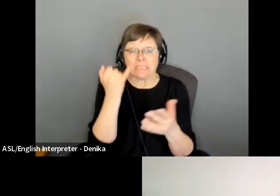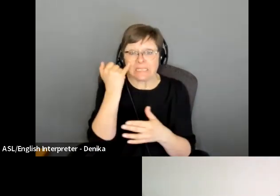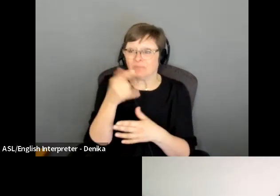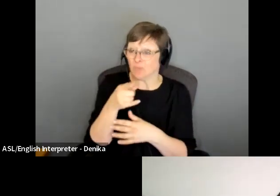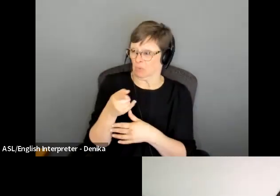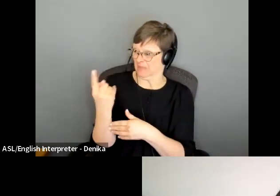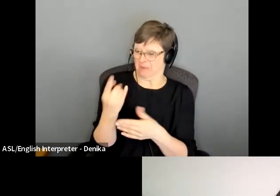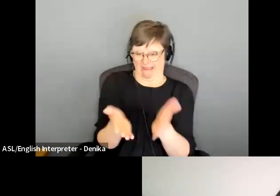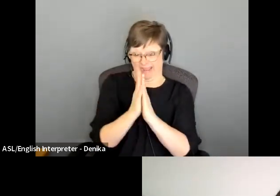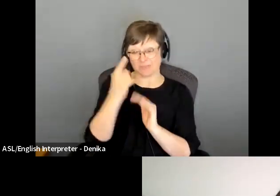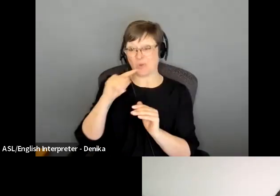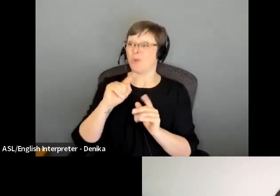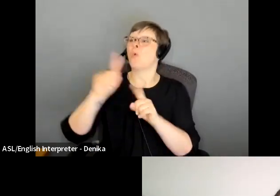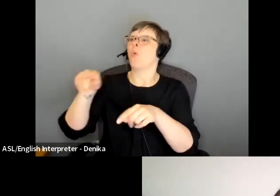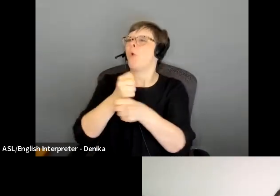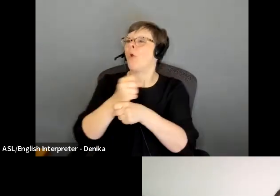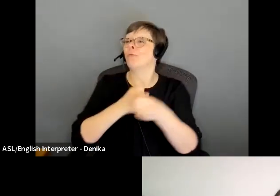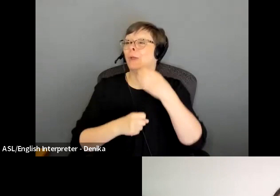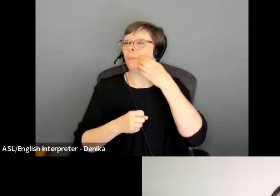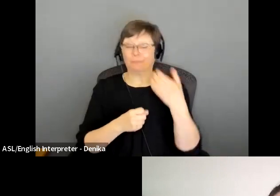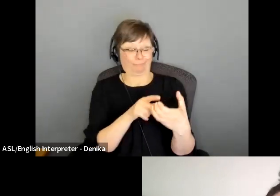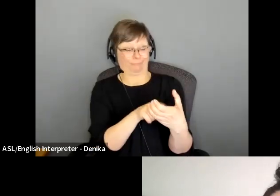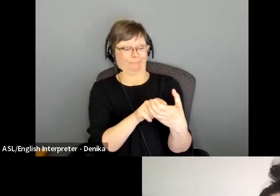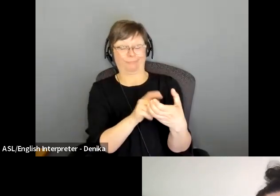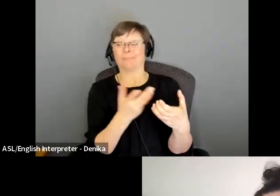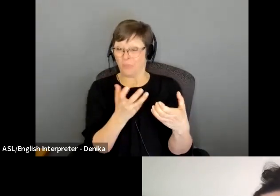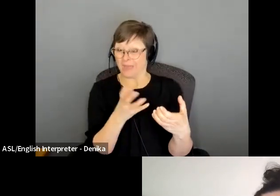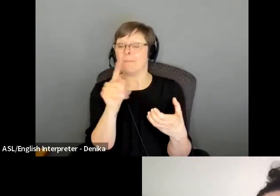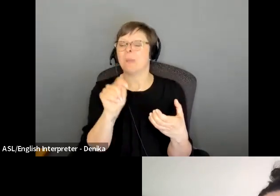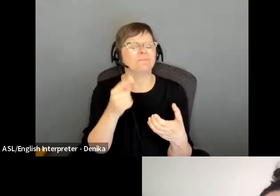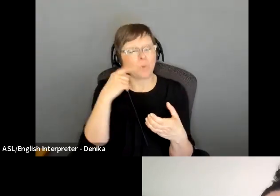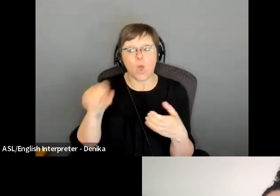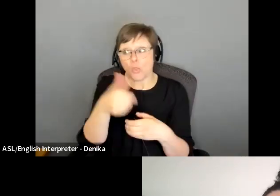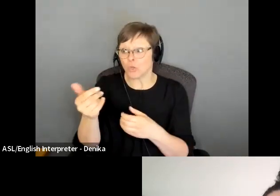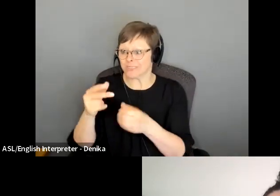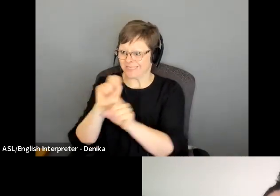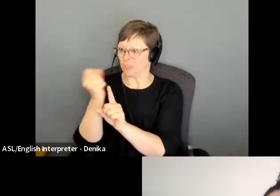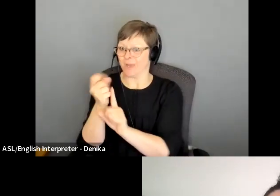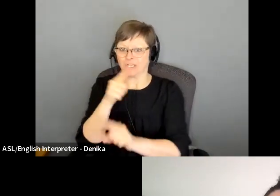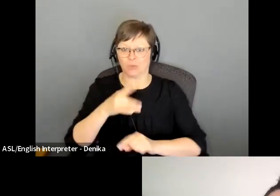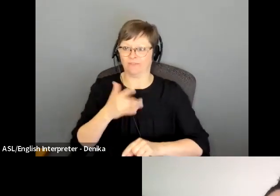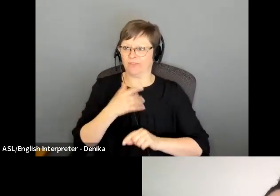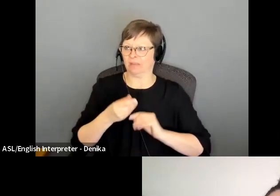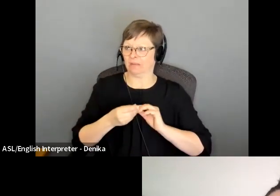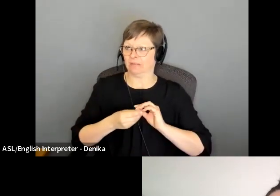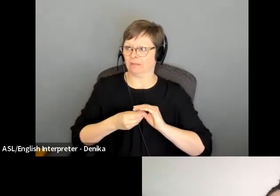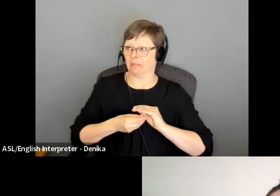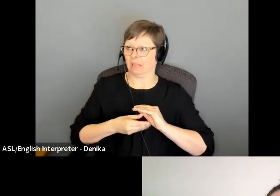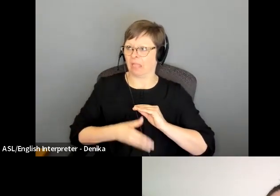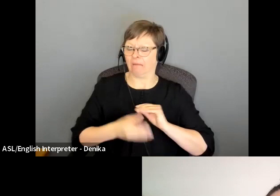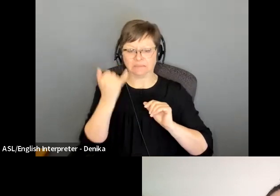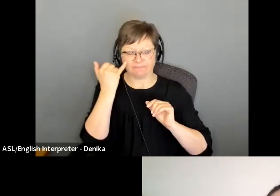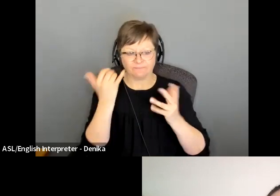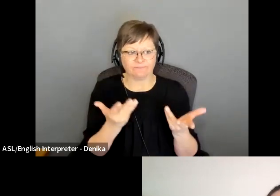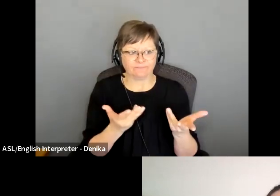out. So even especially in more intimidating situations, that a refusal may look like, again,